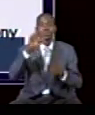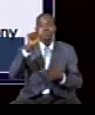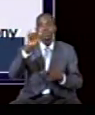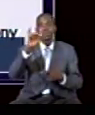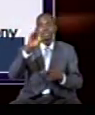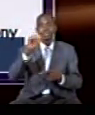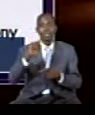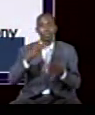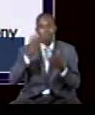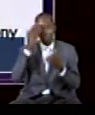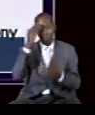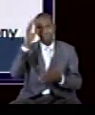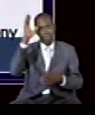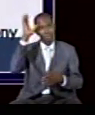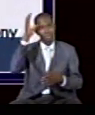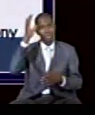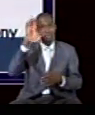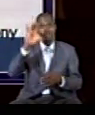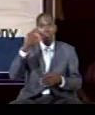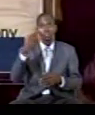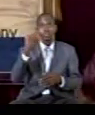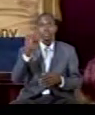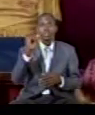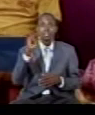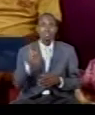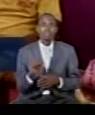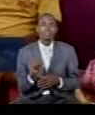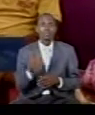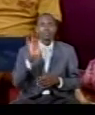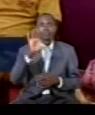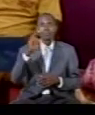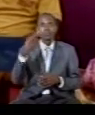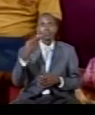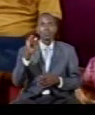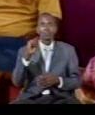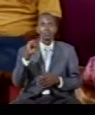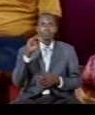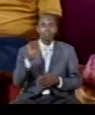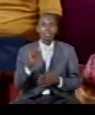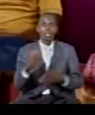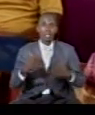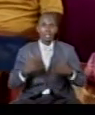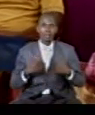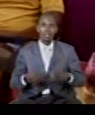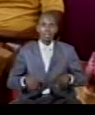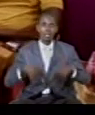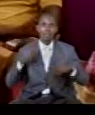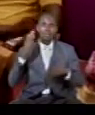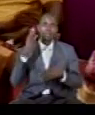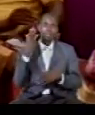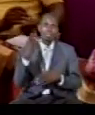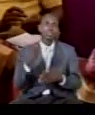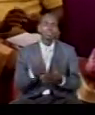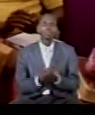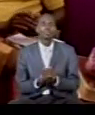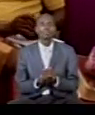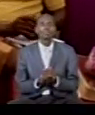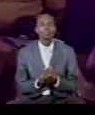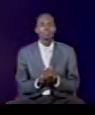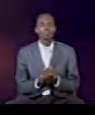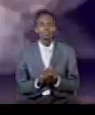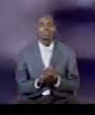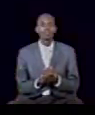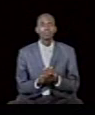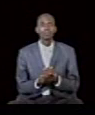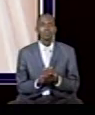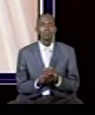precisely, where we have a testimony. China Live. Hi, my name is Sister